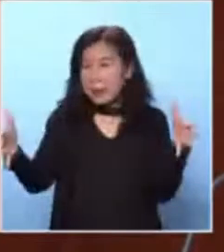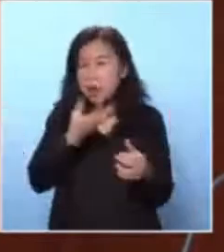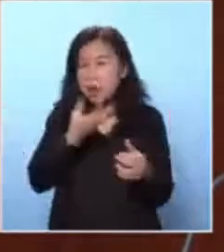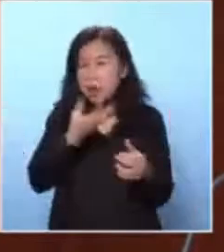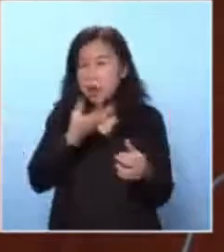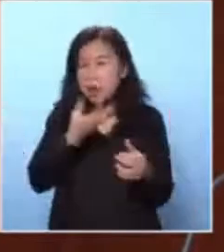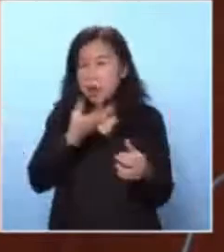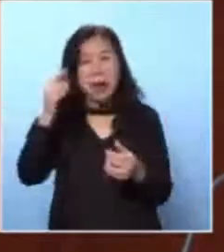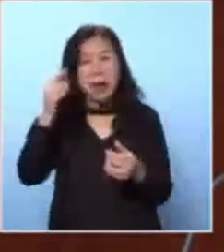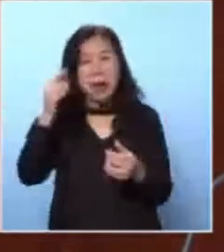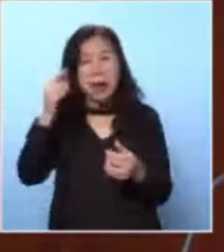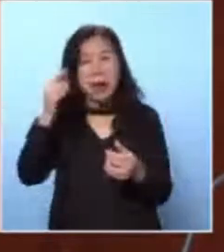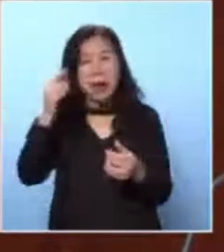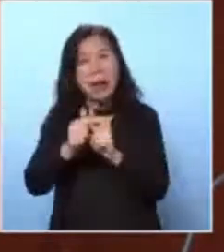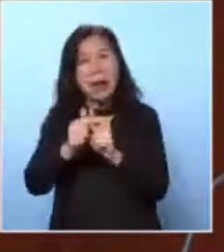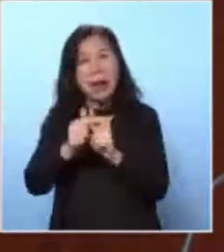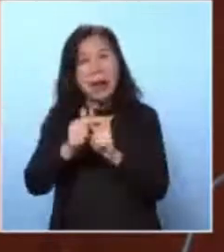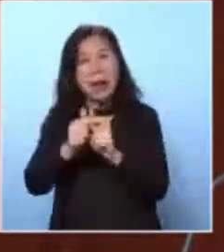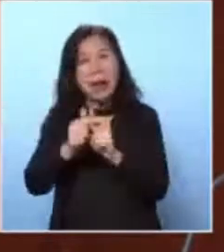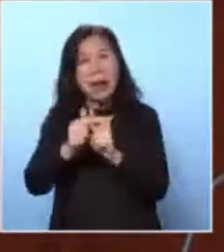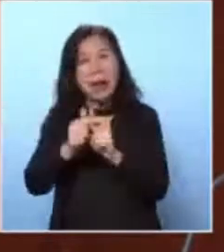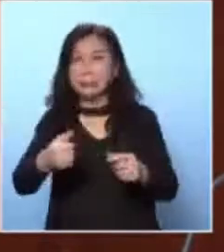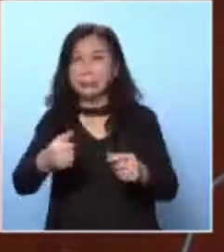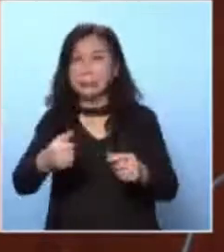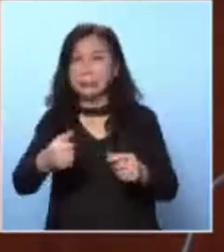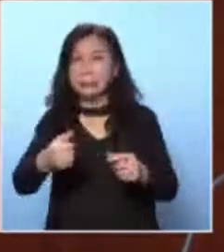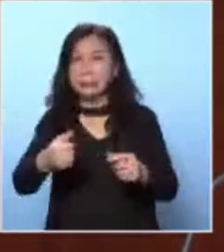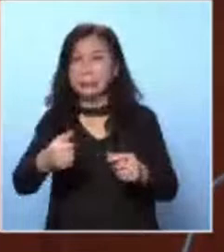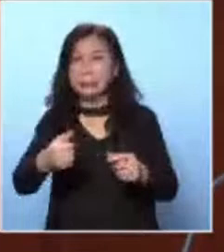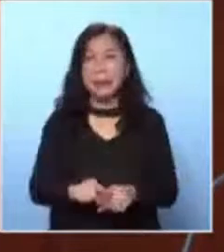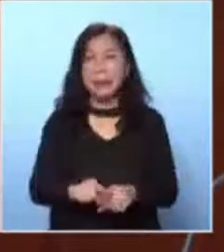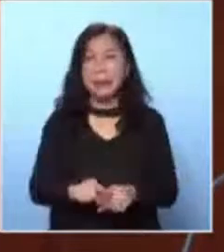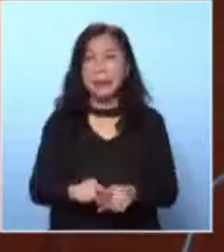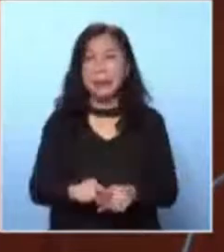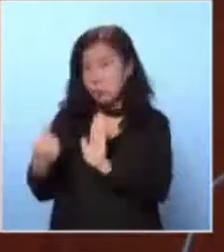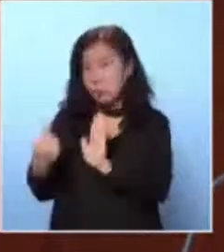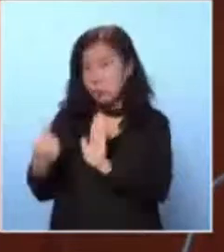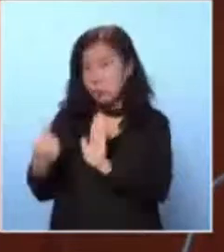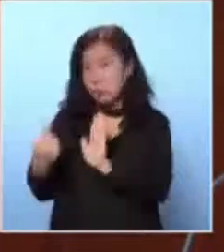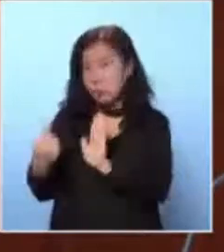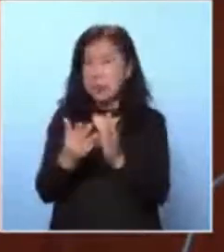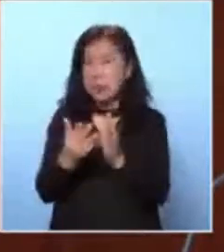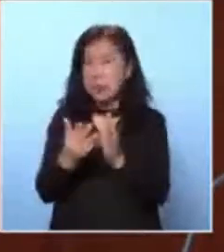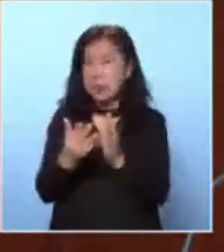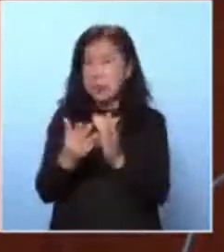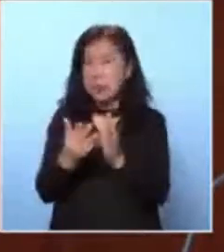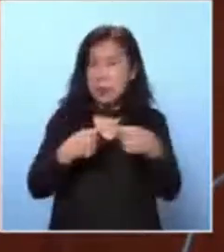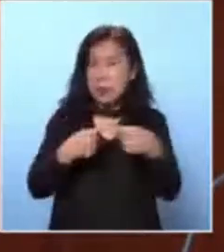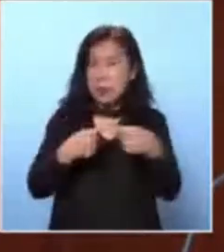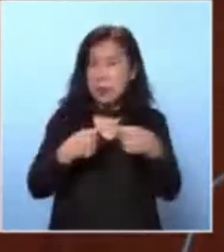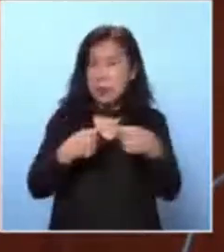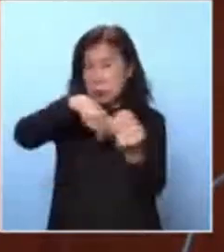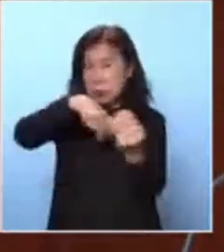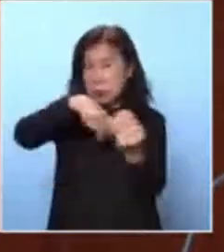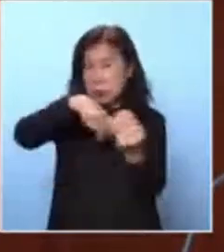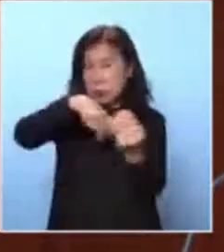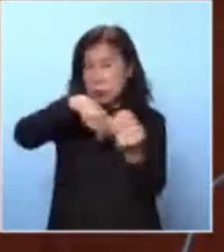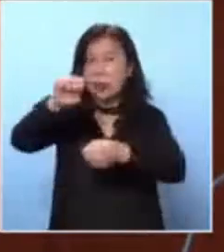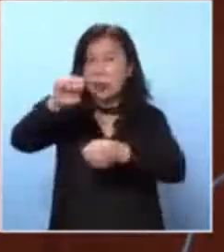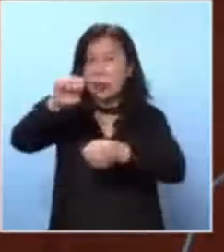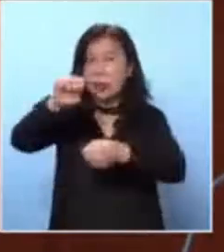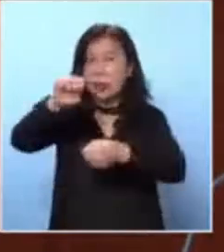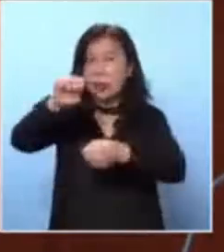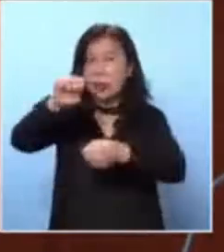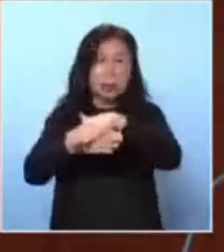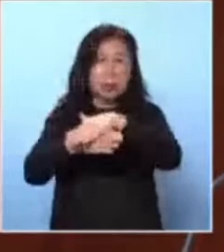3. Prevent the resurgence of substandard SDUs. And 4.